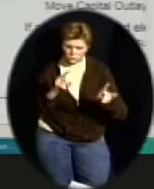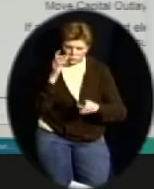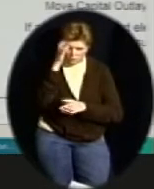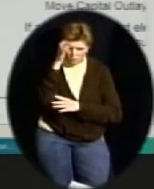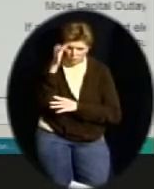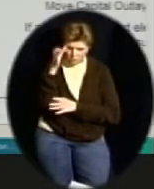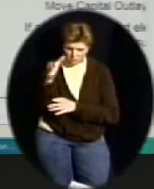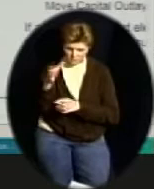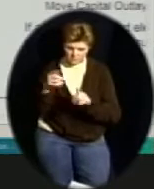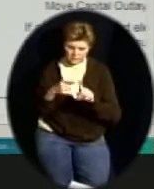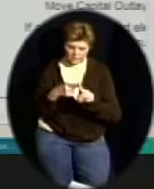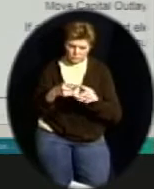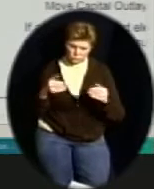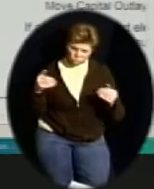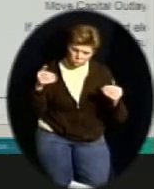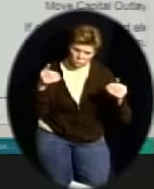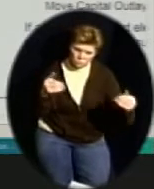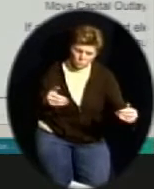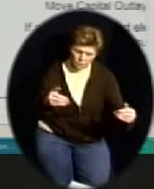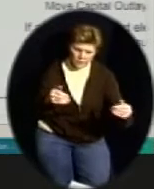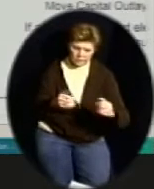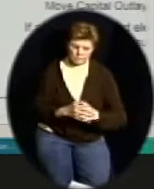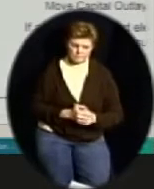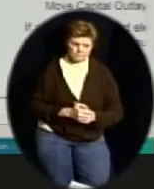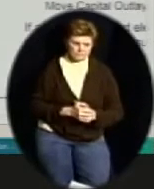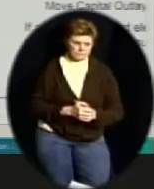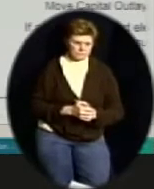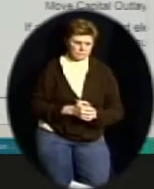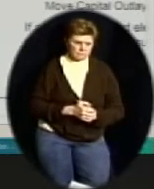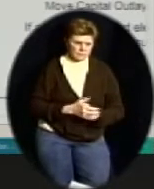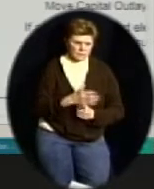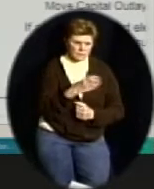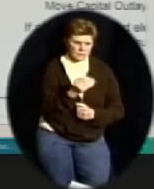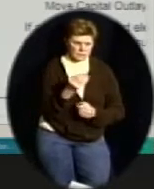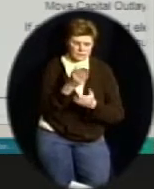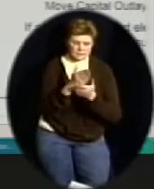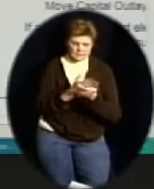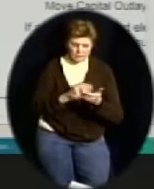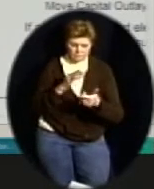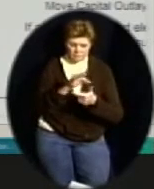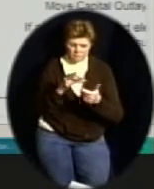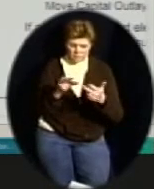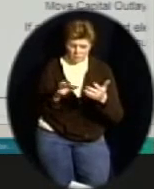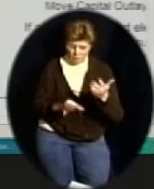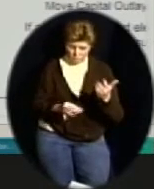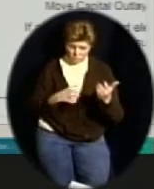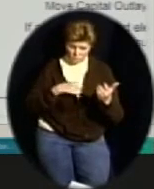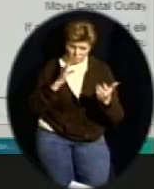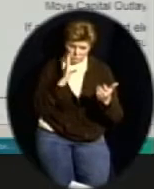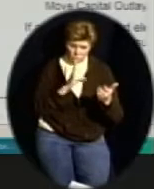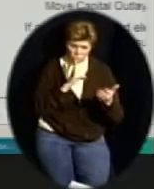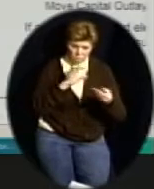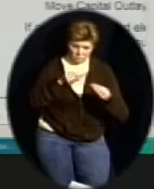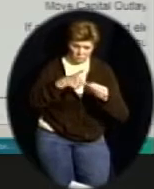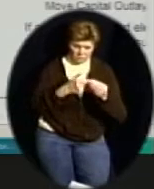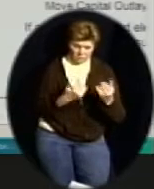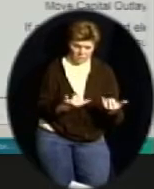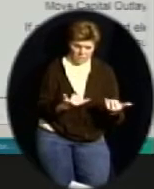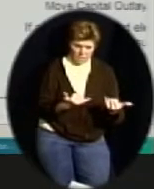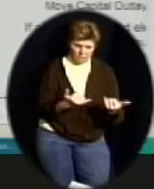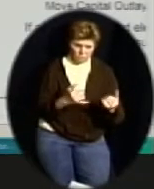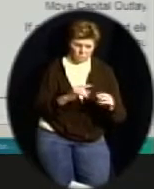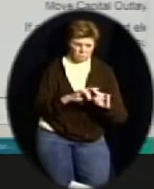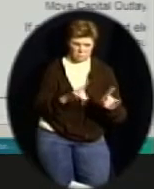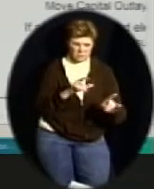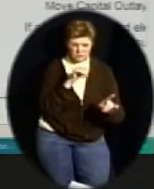In some of these, I'm going to point out specifically some of the options right now in the beginning, but then not spend as much time on the other three options because a